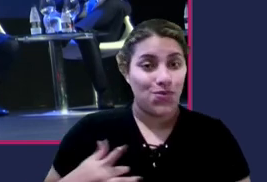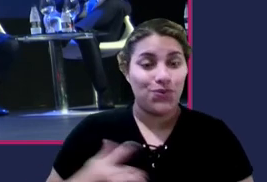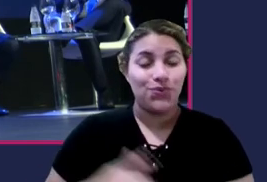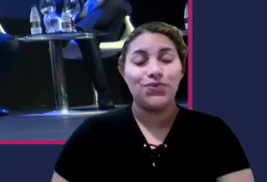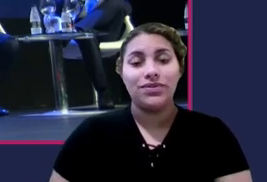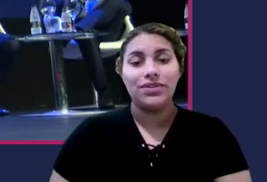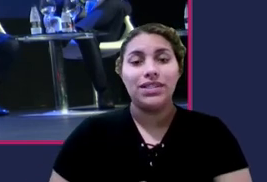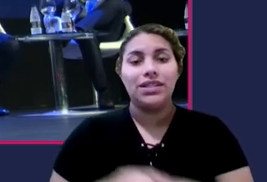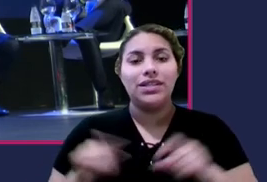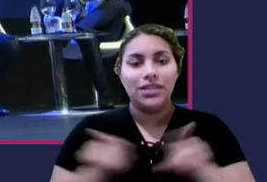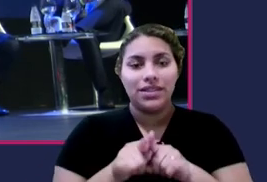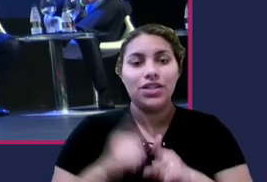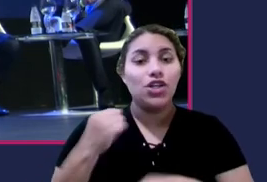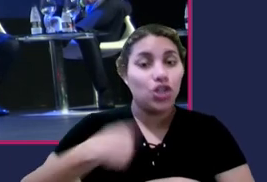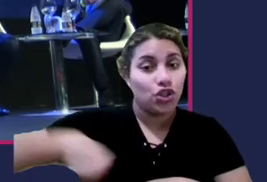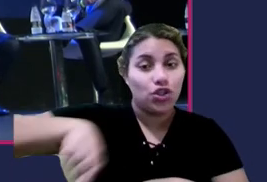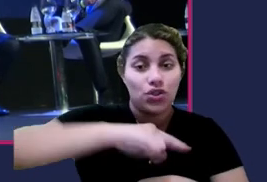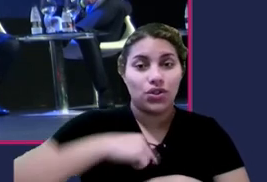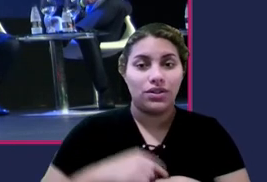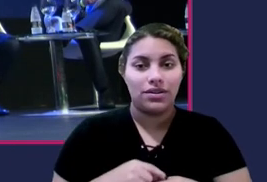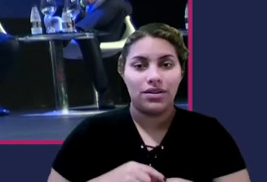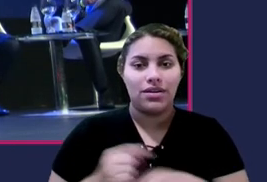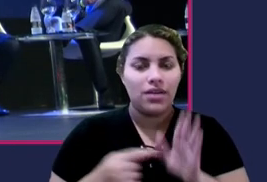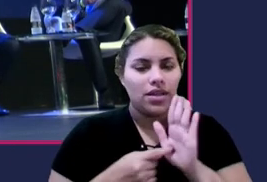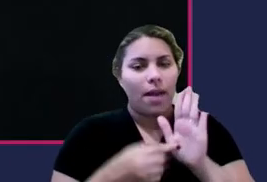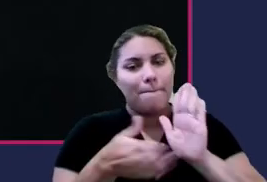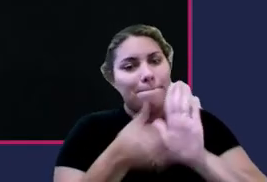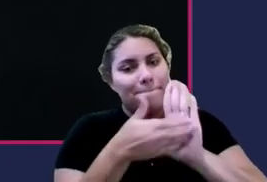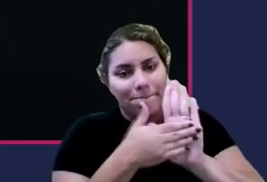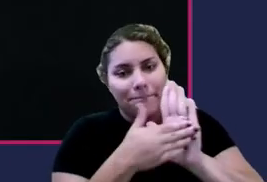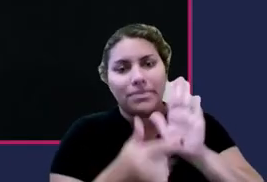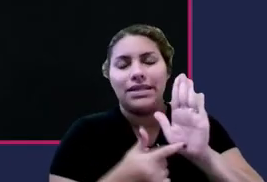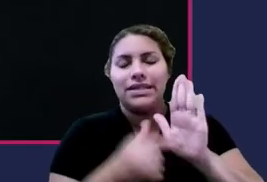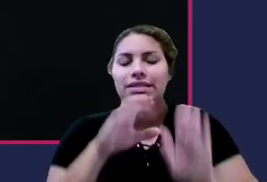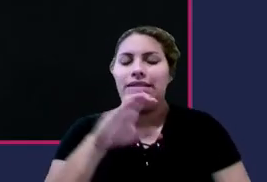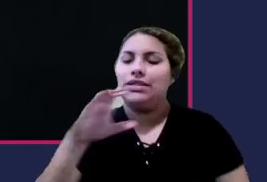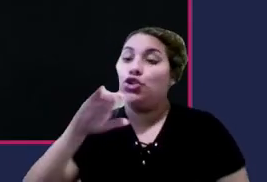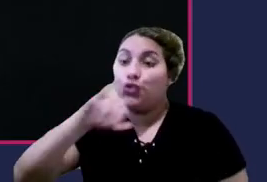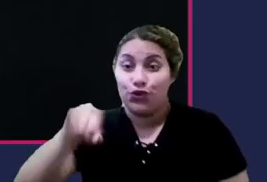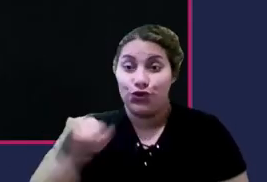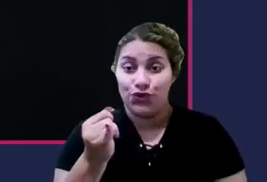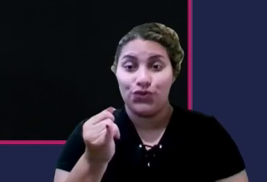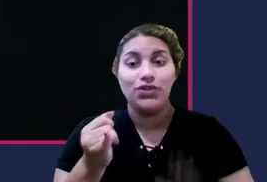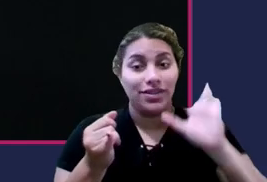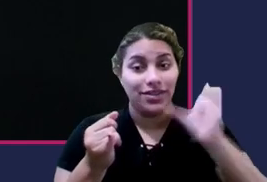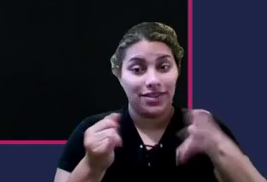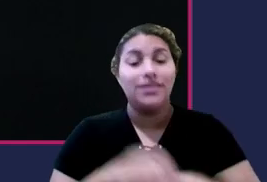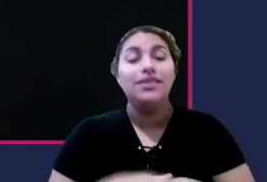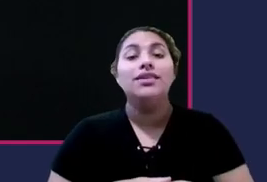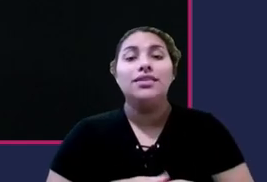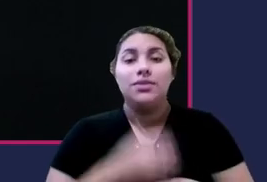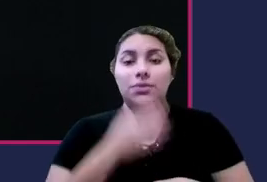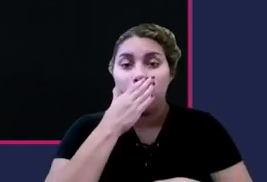have already approved them. So it's based on the CCJ.